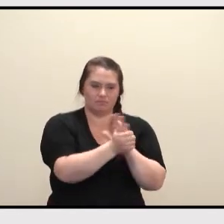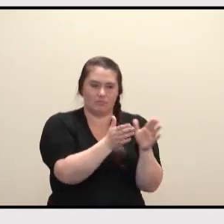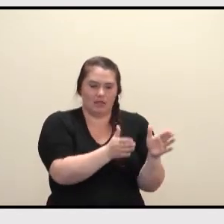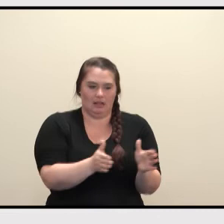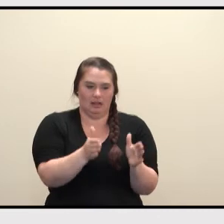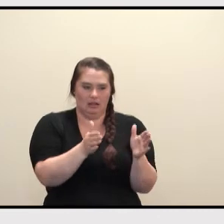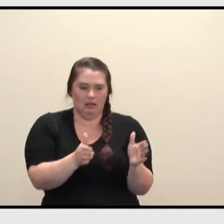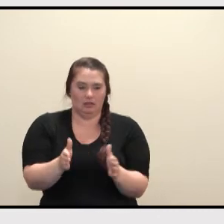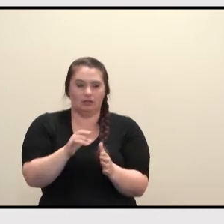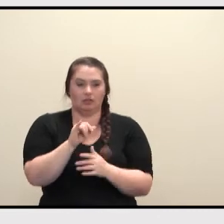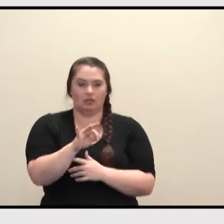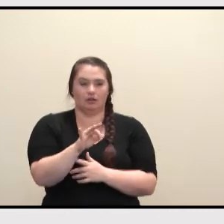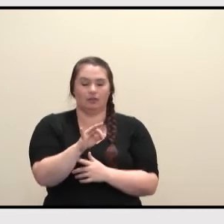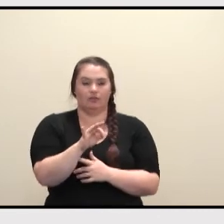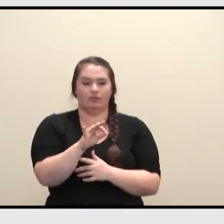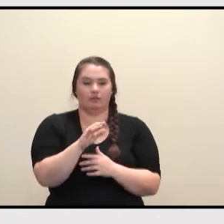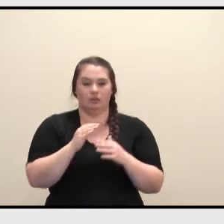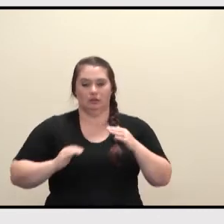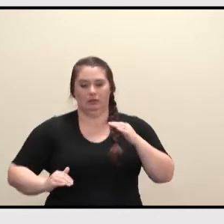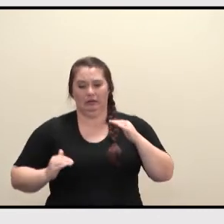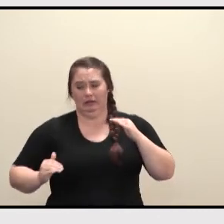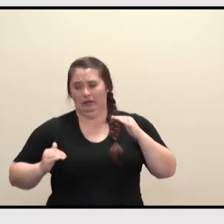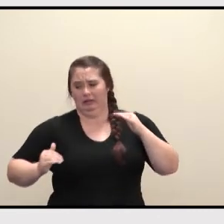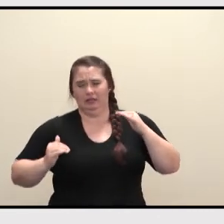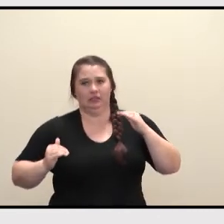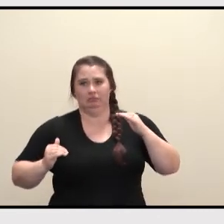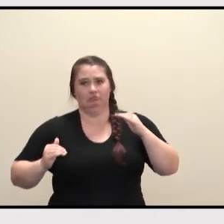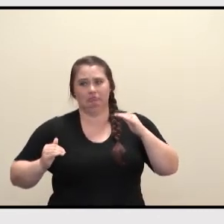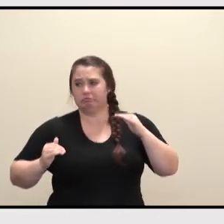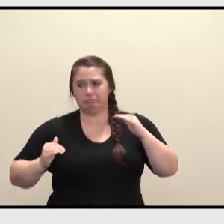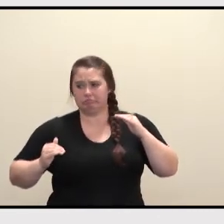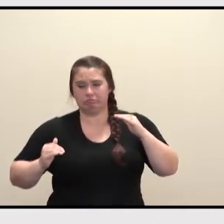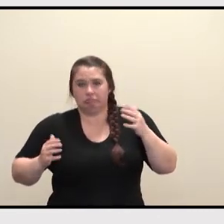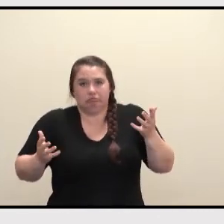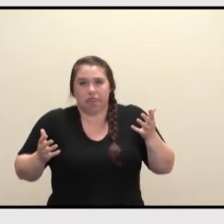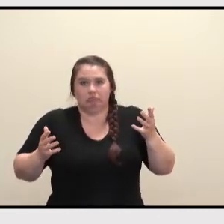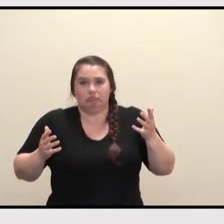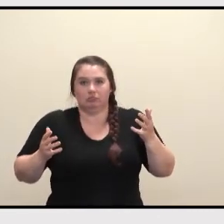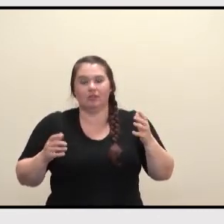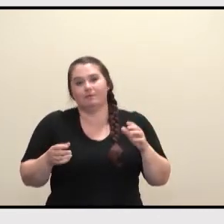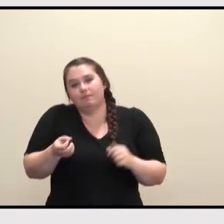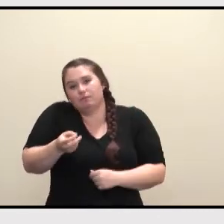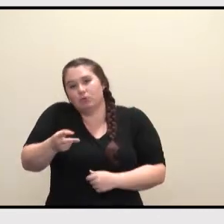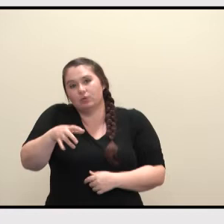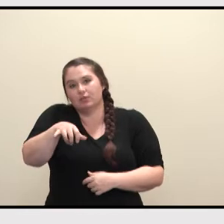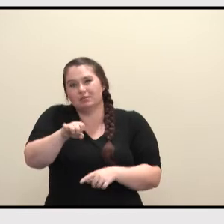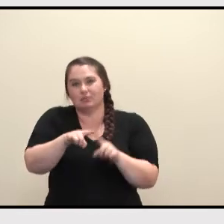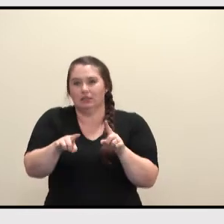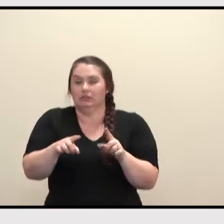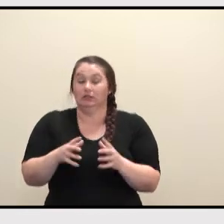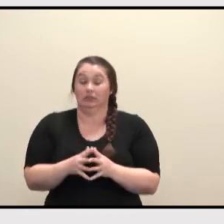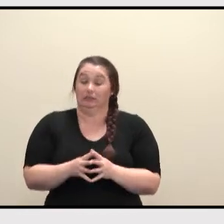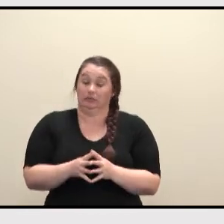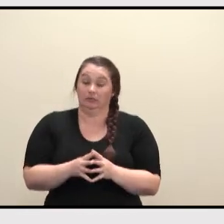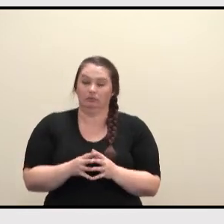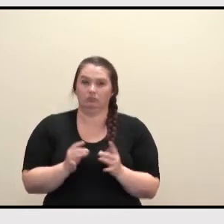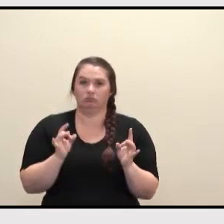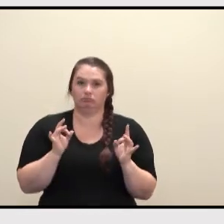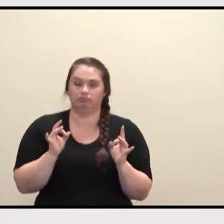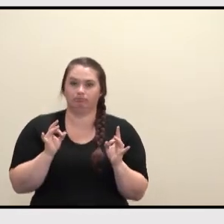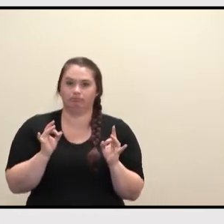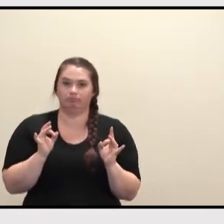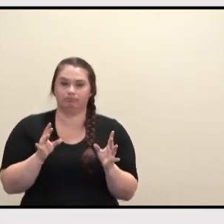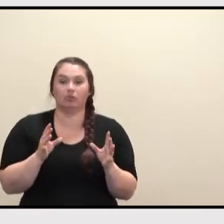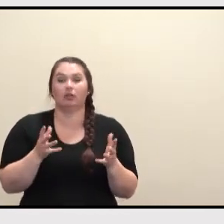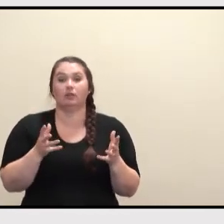maximum of their pay grade. It's very few in this district. It's like a handful. But with what we would say is you do need to have